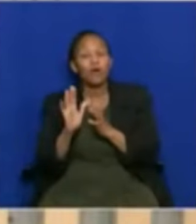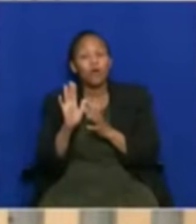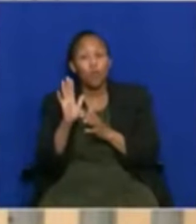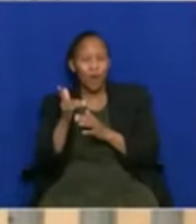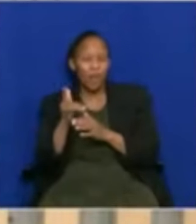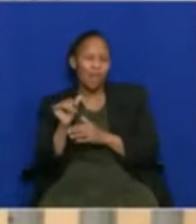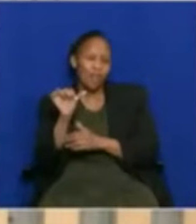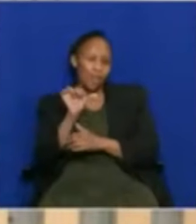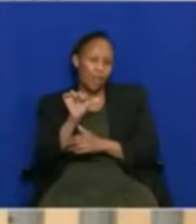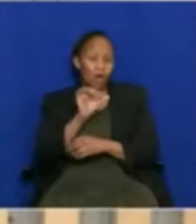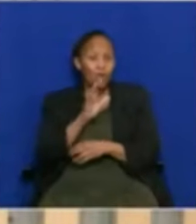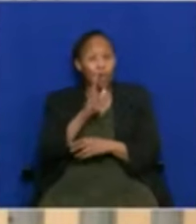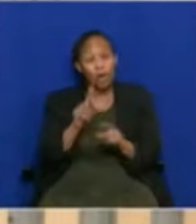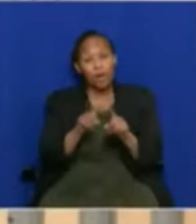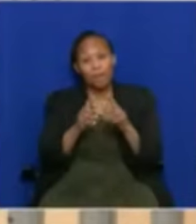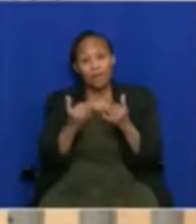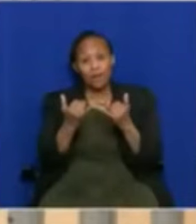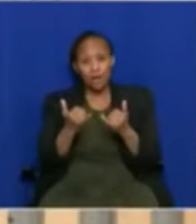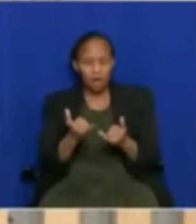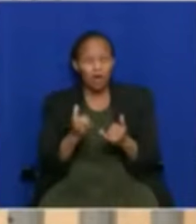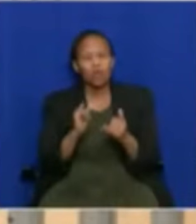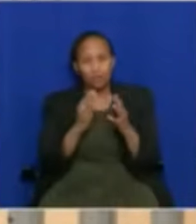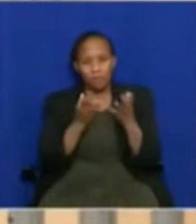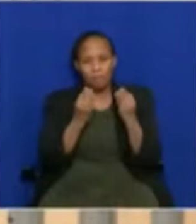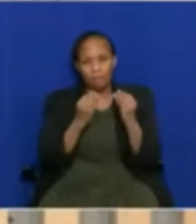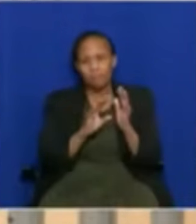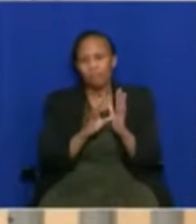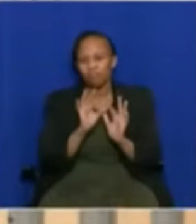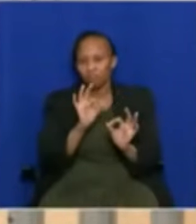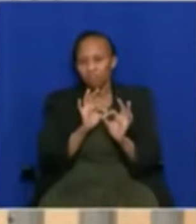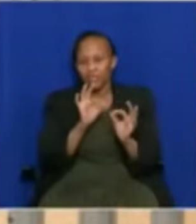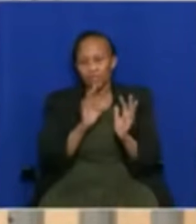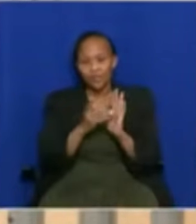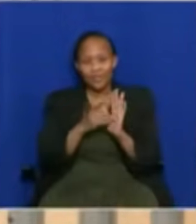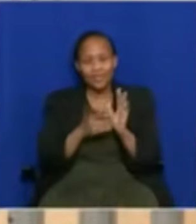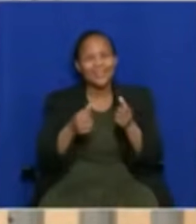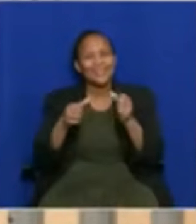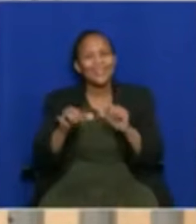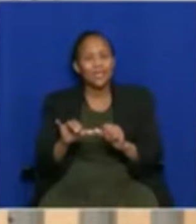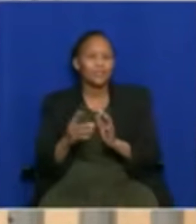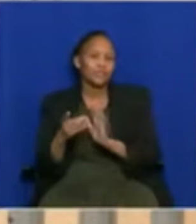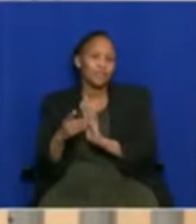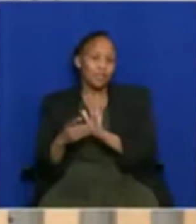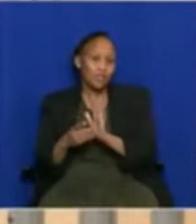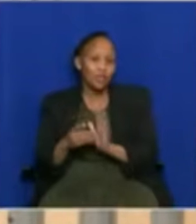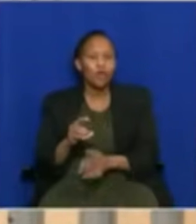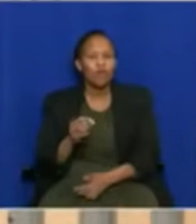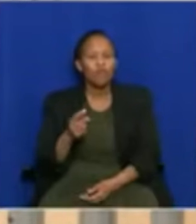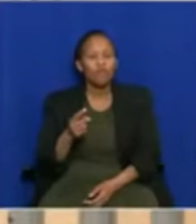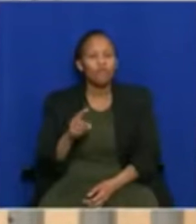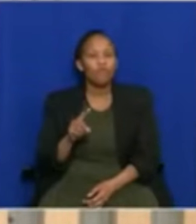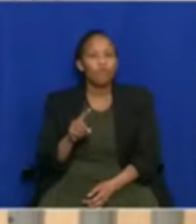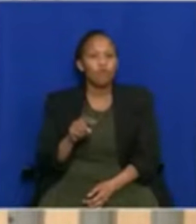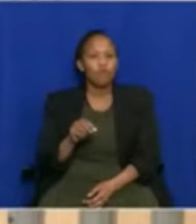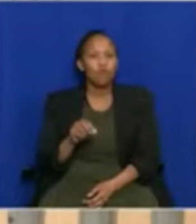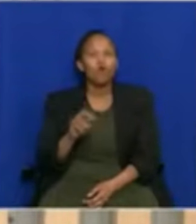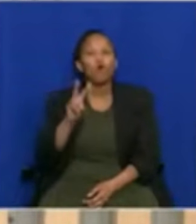we've established a particular date there. My next date I could locate is the 20th of November,